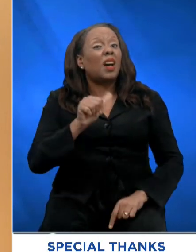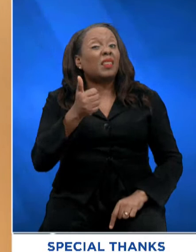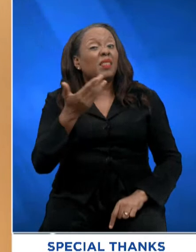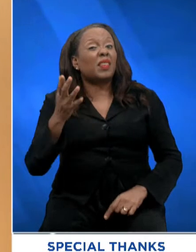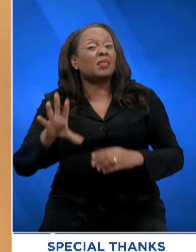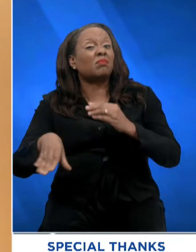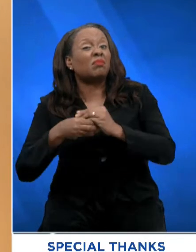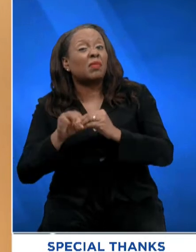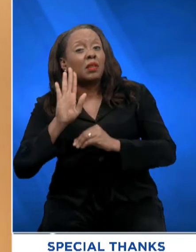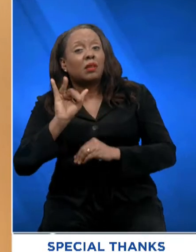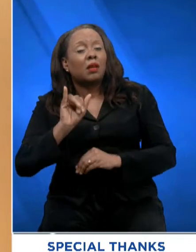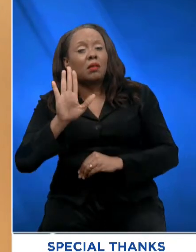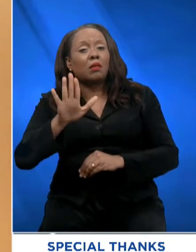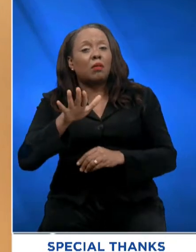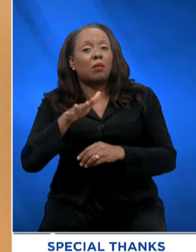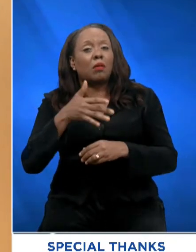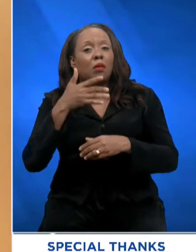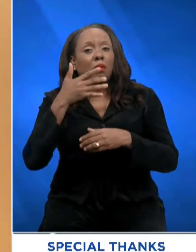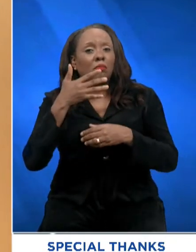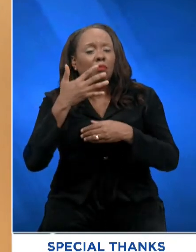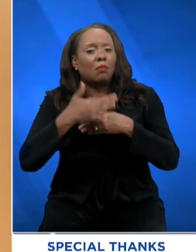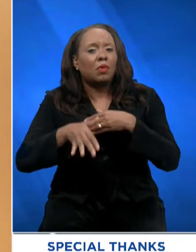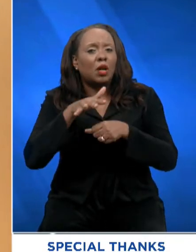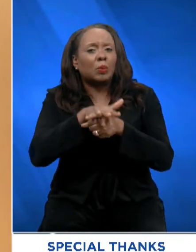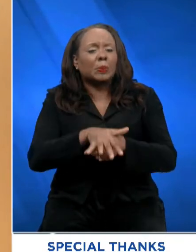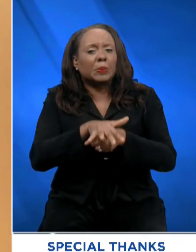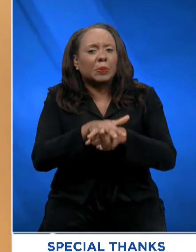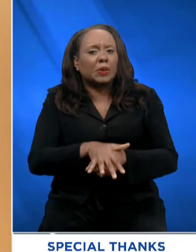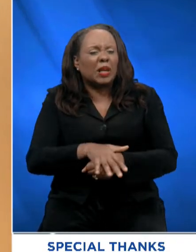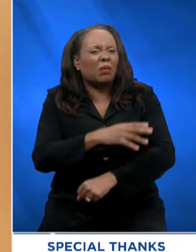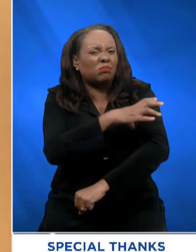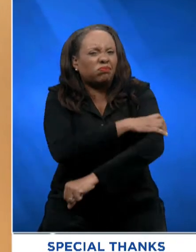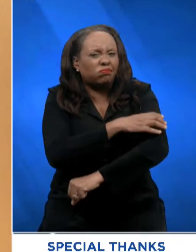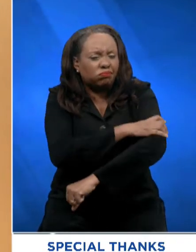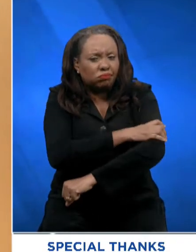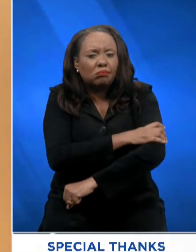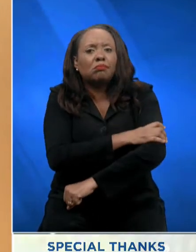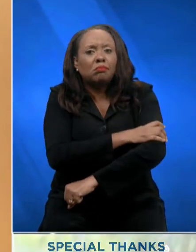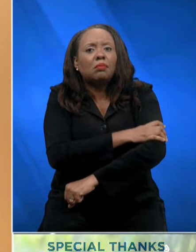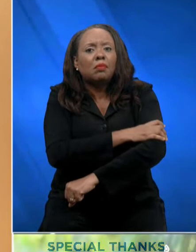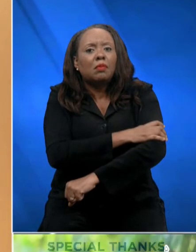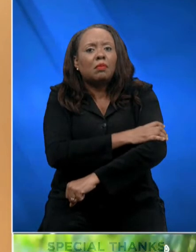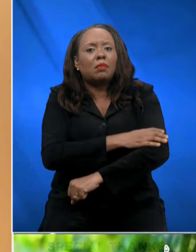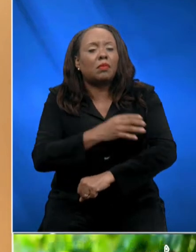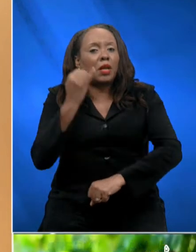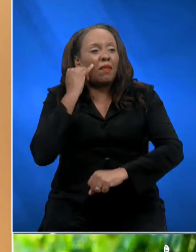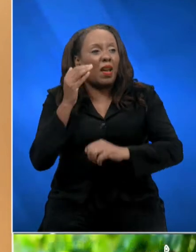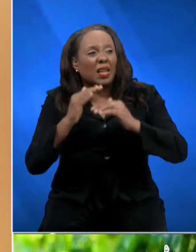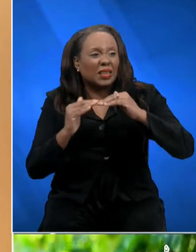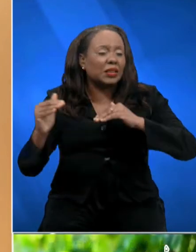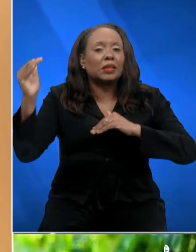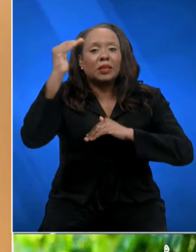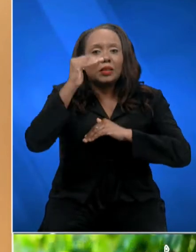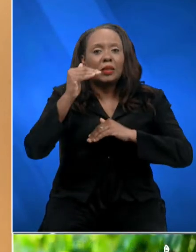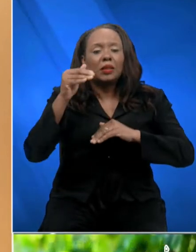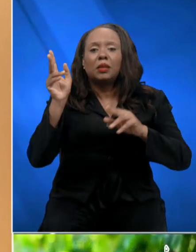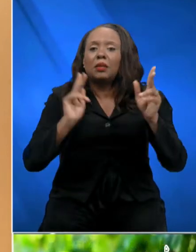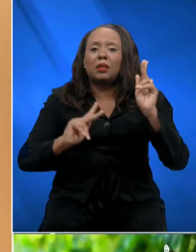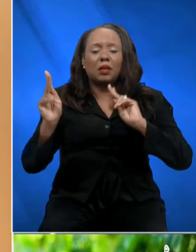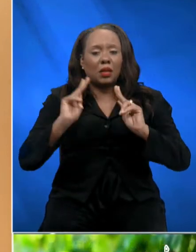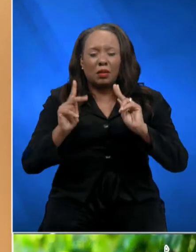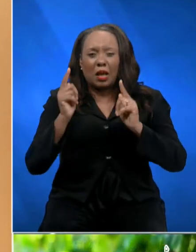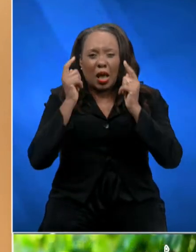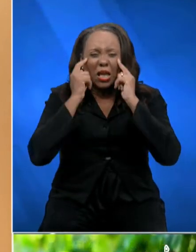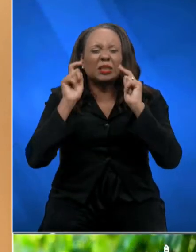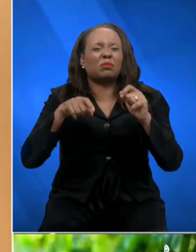blood pressure control, that also makes a big difference towards development of diabetic eye changes.